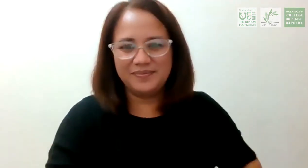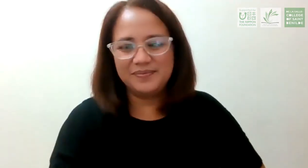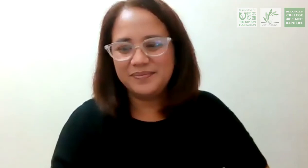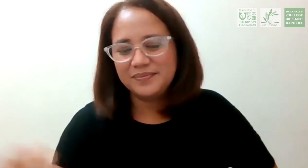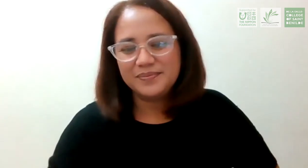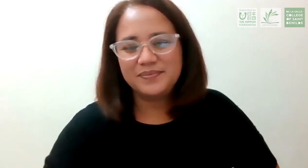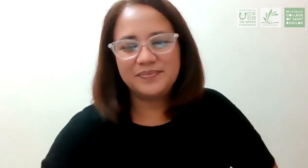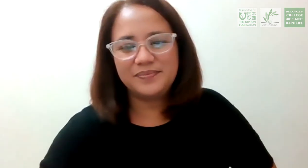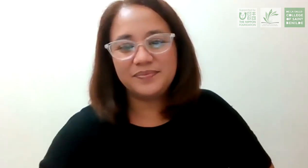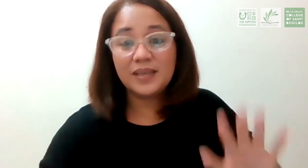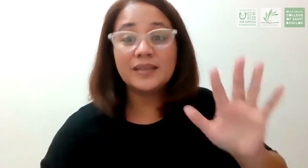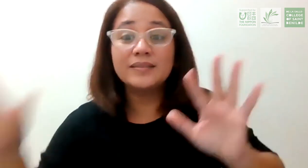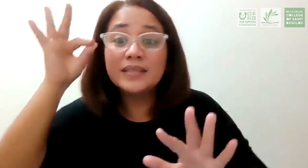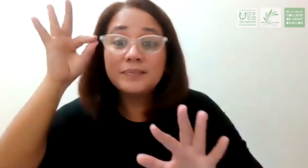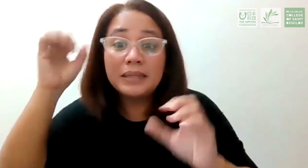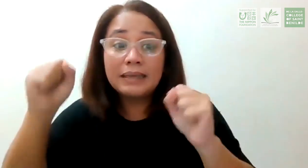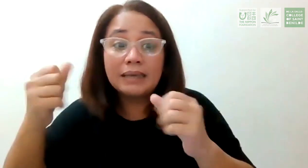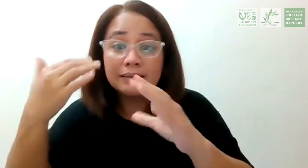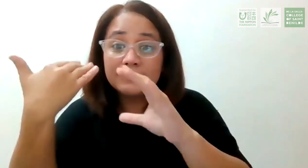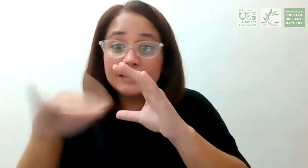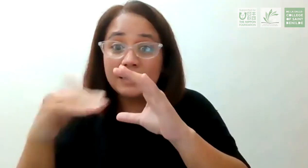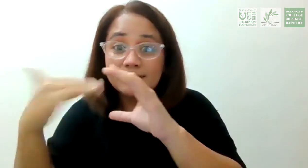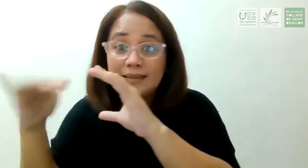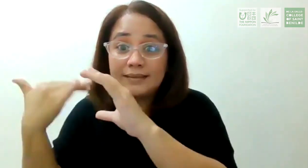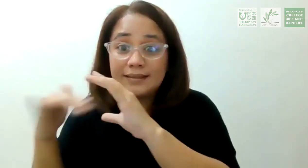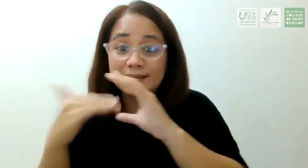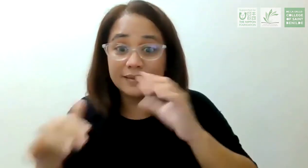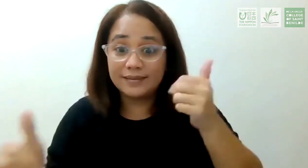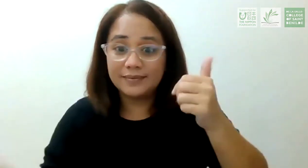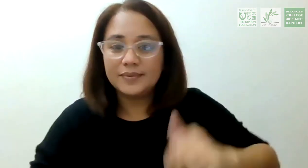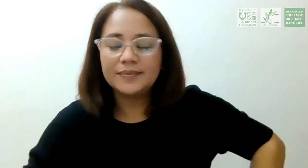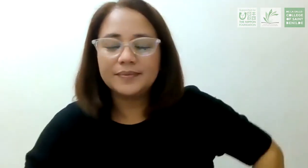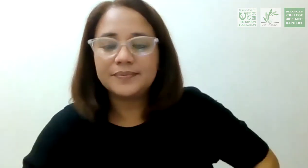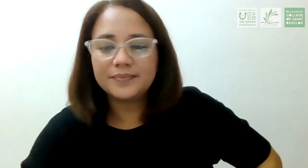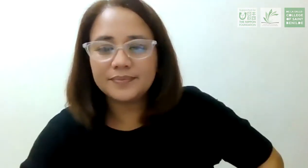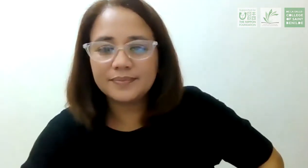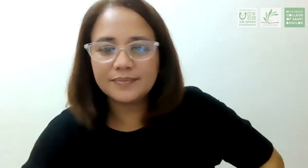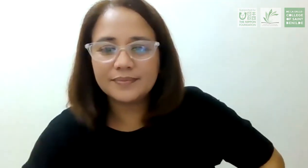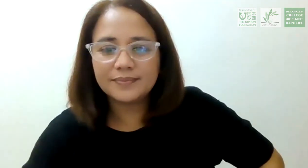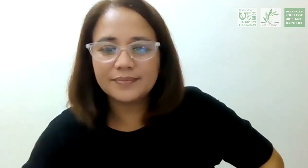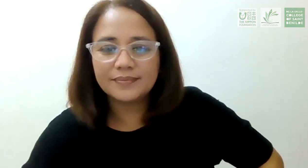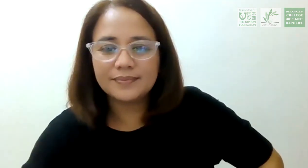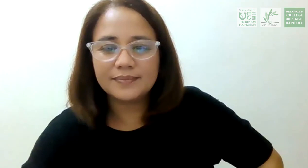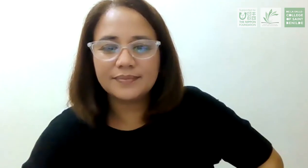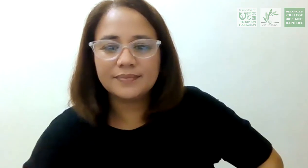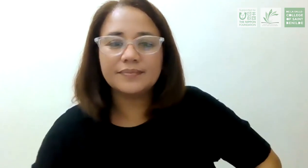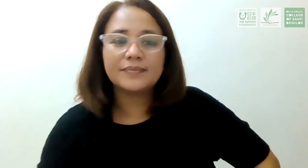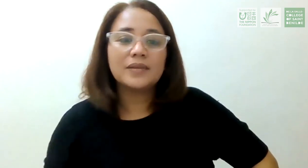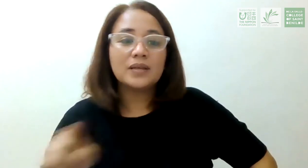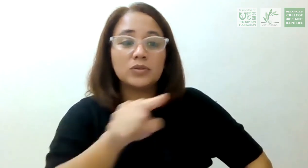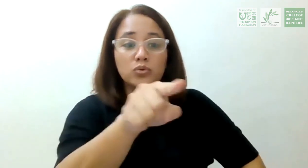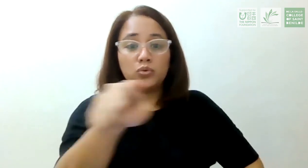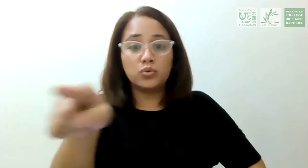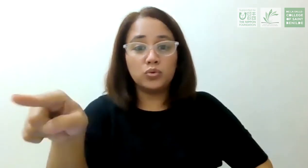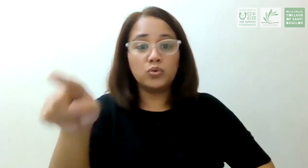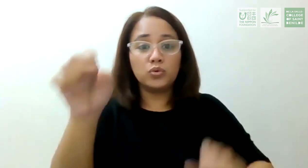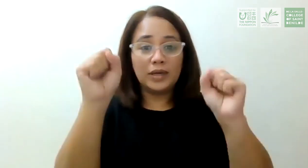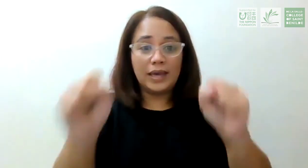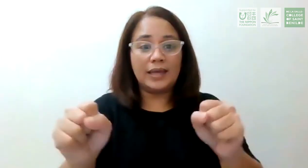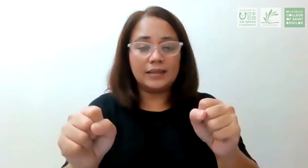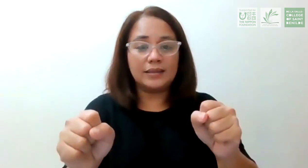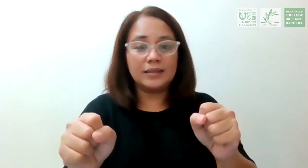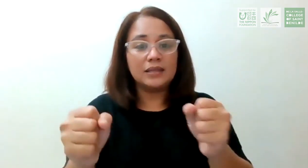Okay, Jasmine, if you can go ahead and send it on. And then Copy, sir. you all can start